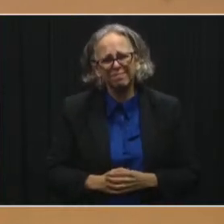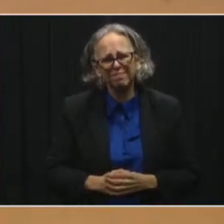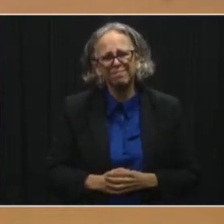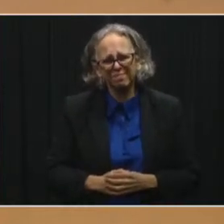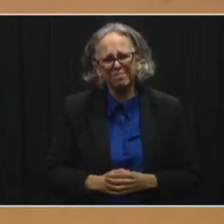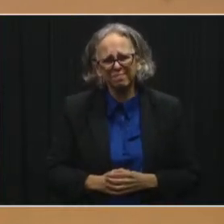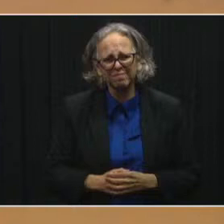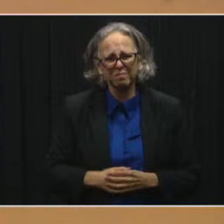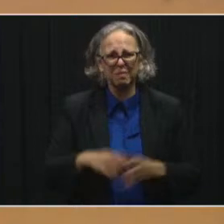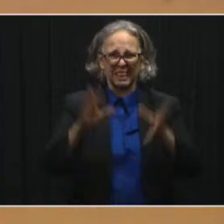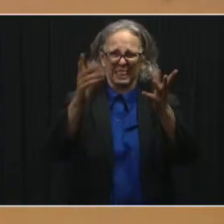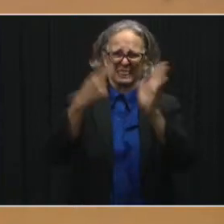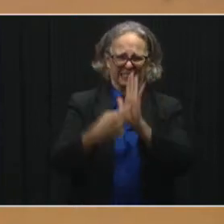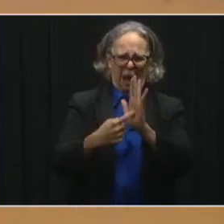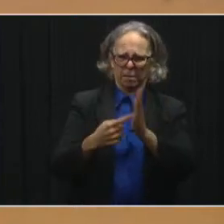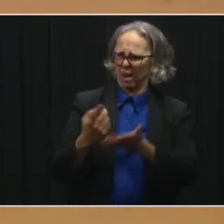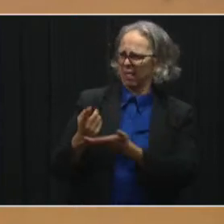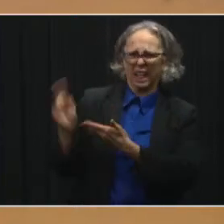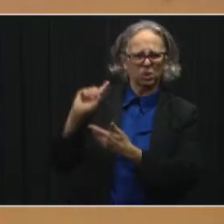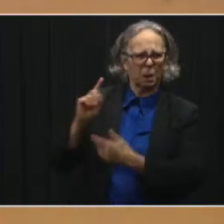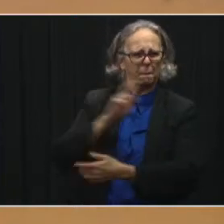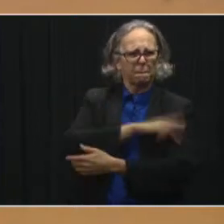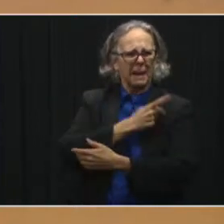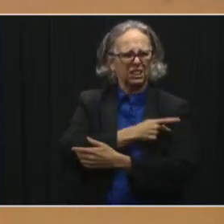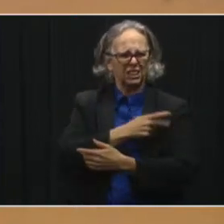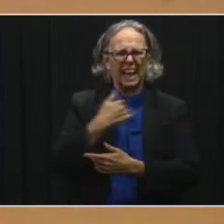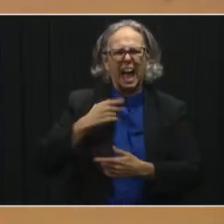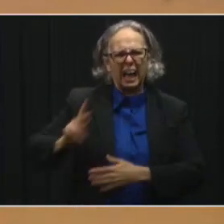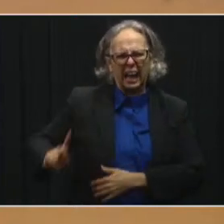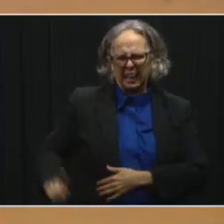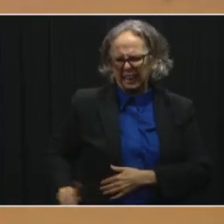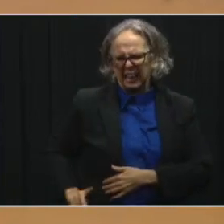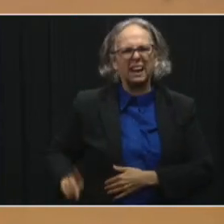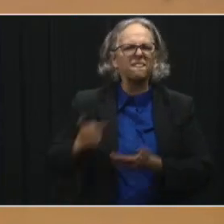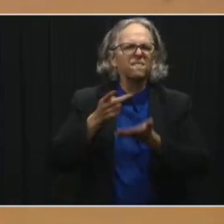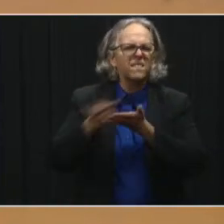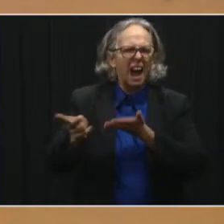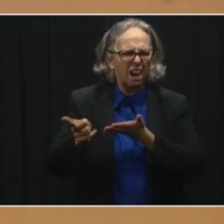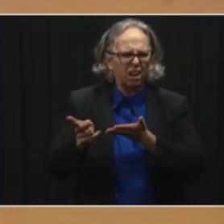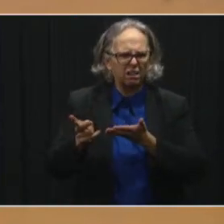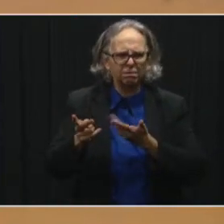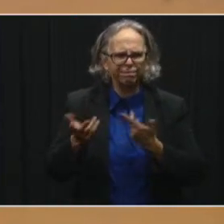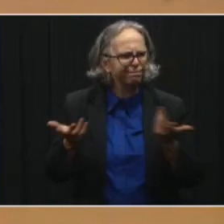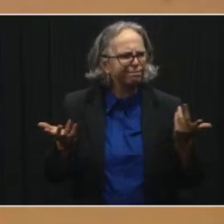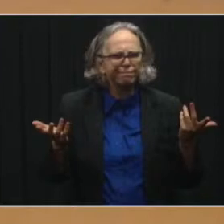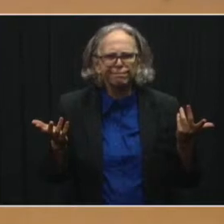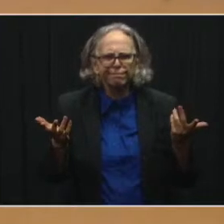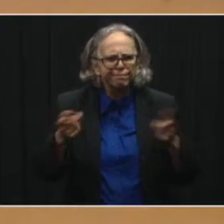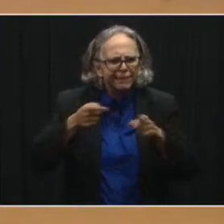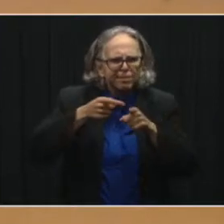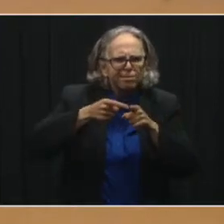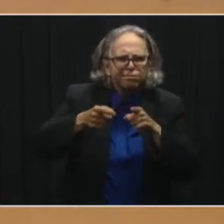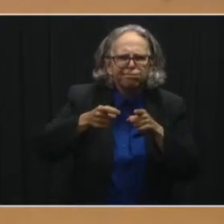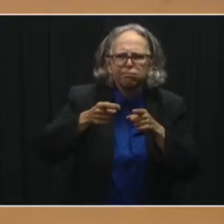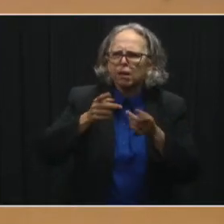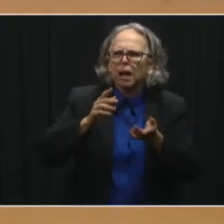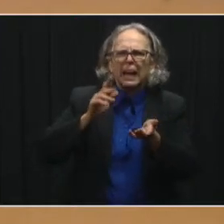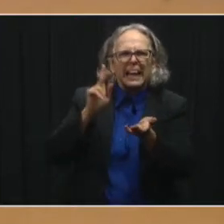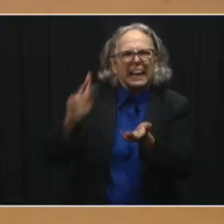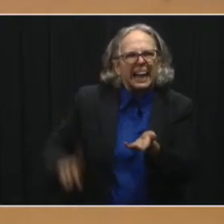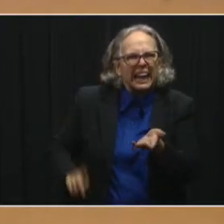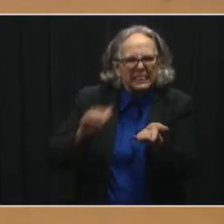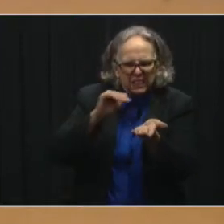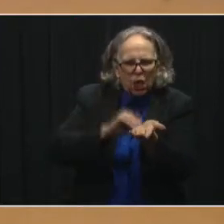last week in renal failure. We don't have a nephrologist. I tried to transfer that patient. There's no beds